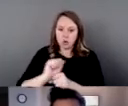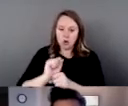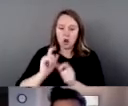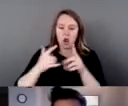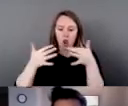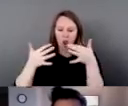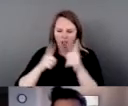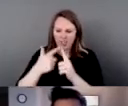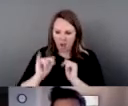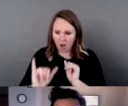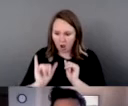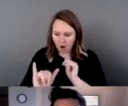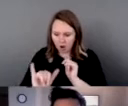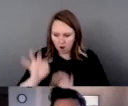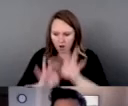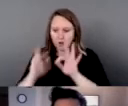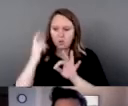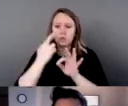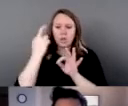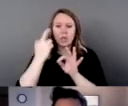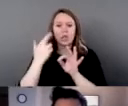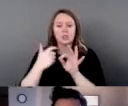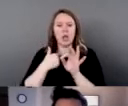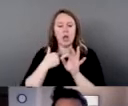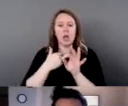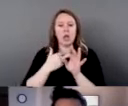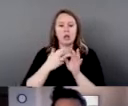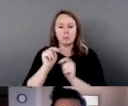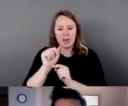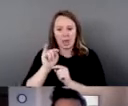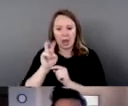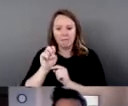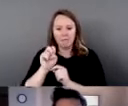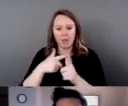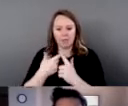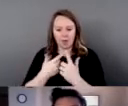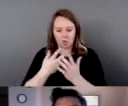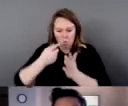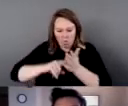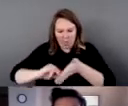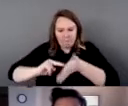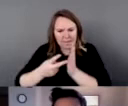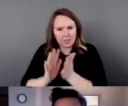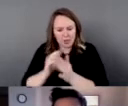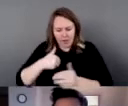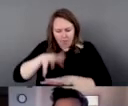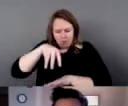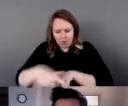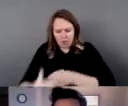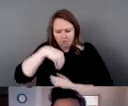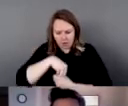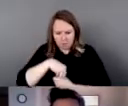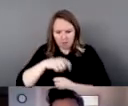at first I was very angry that I had actually grown up white and I didn't have any touch with